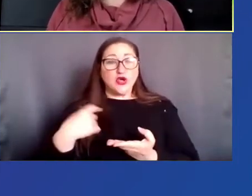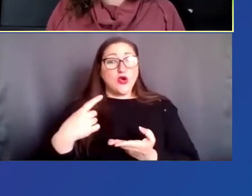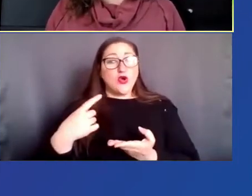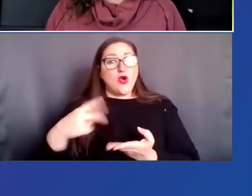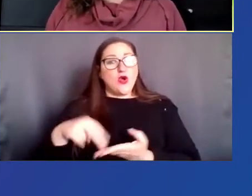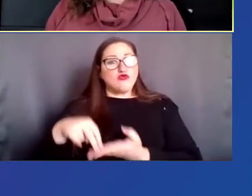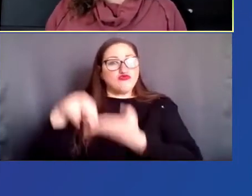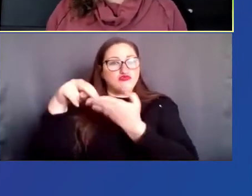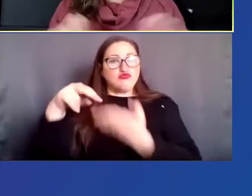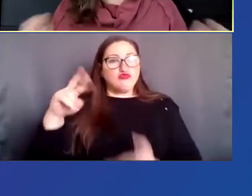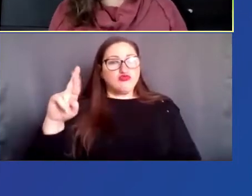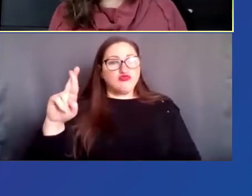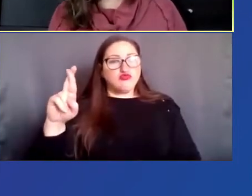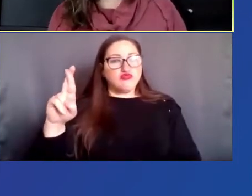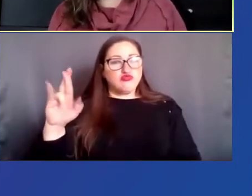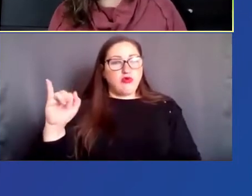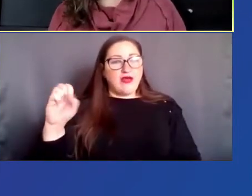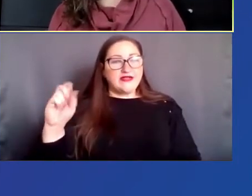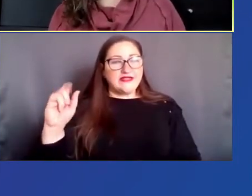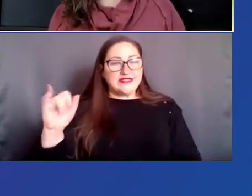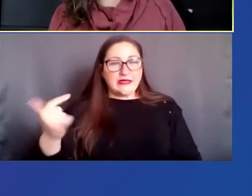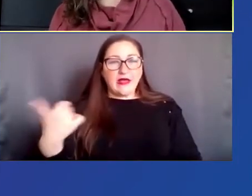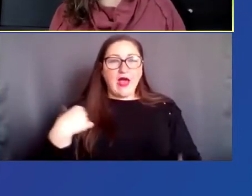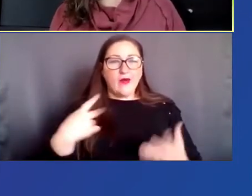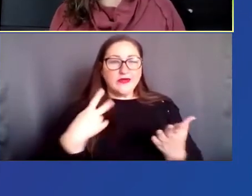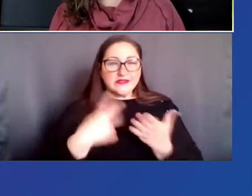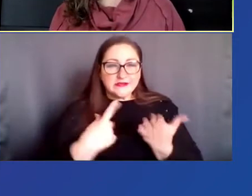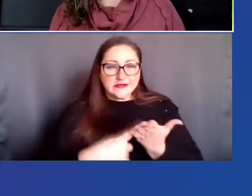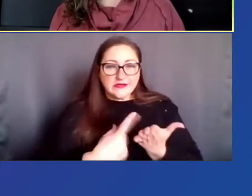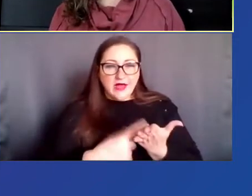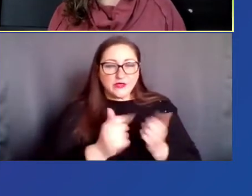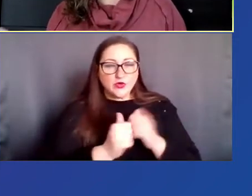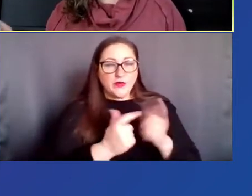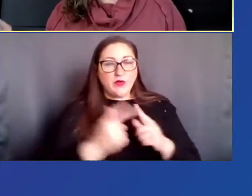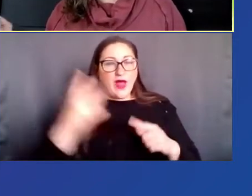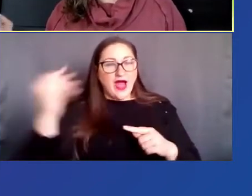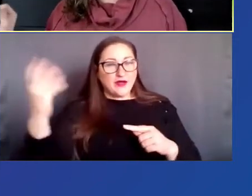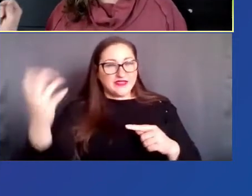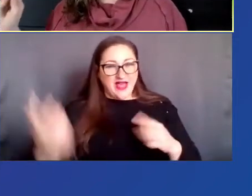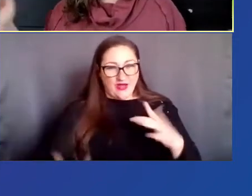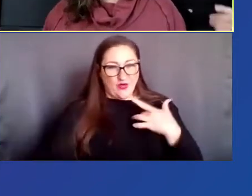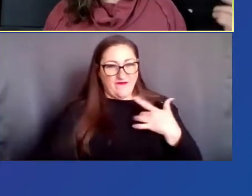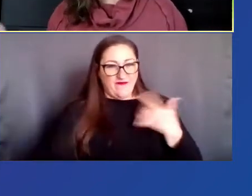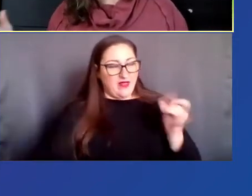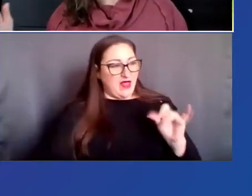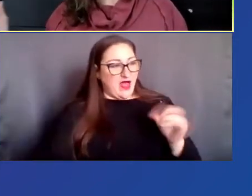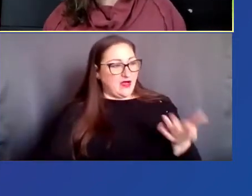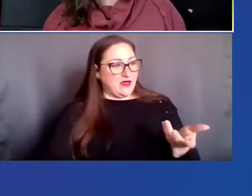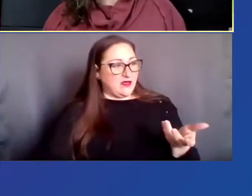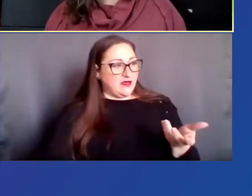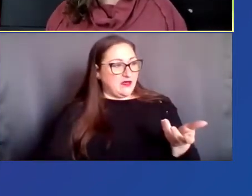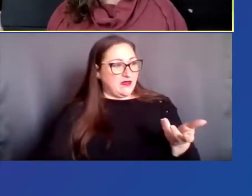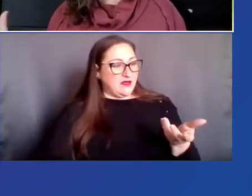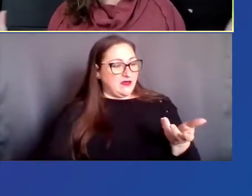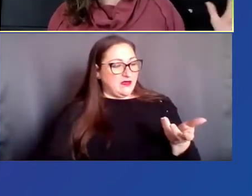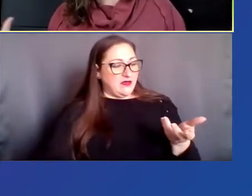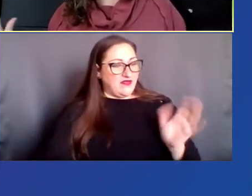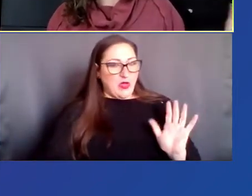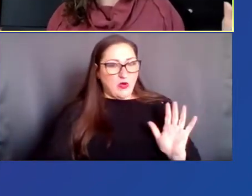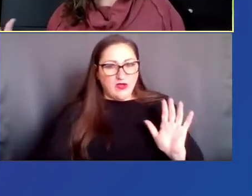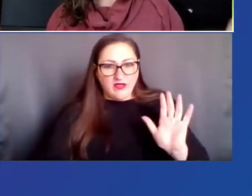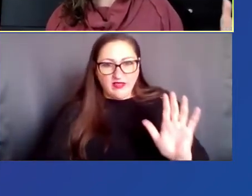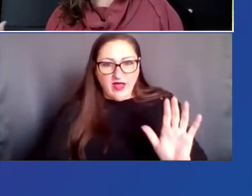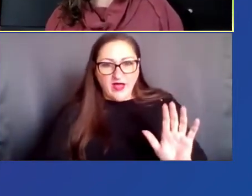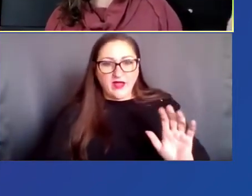folks kind of on the outside of the conversation who were saying they were kind of pushing towards like a